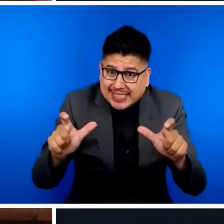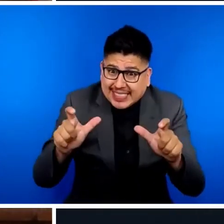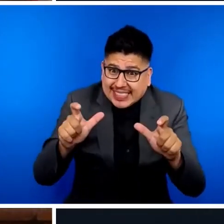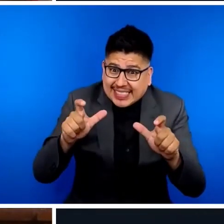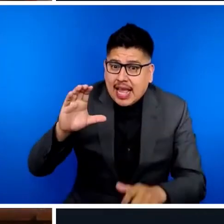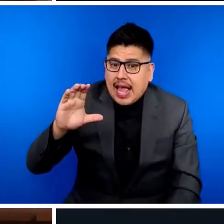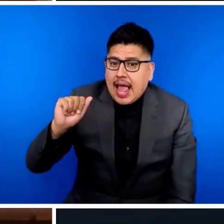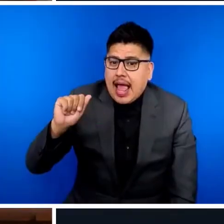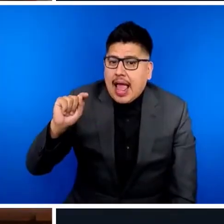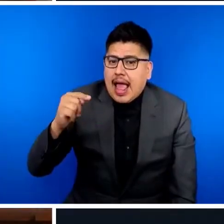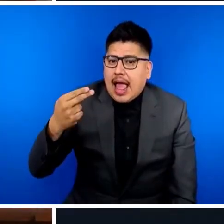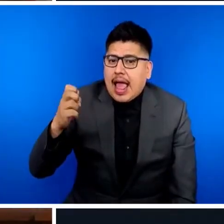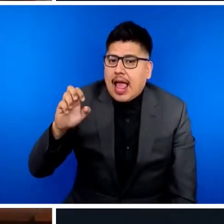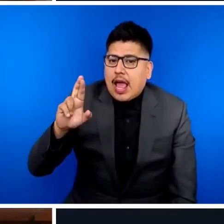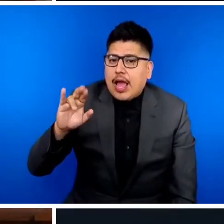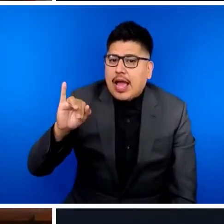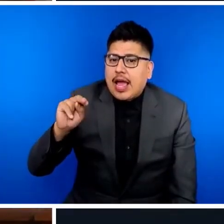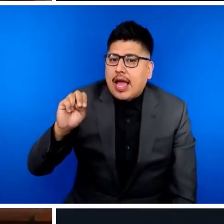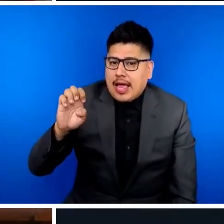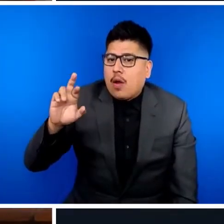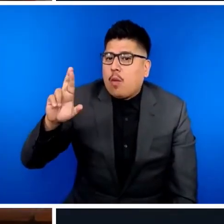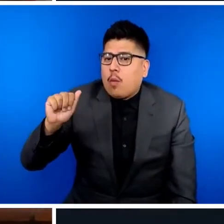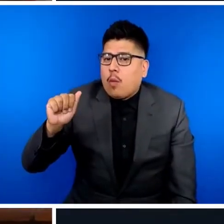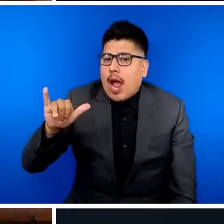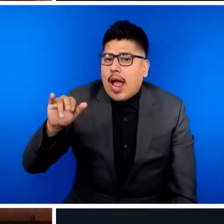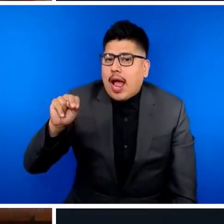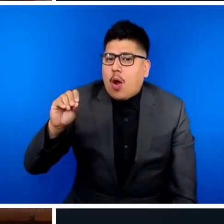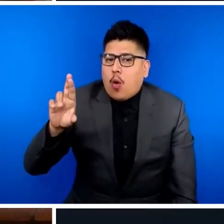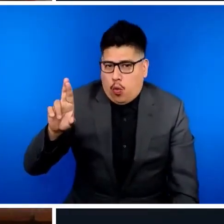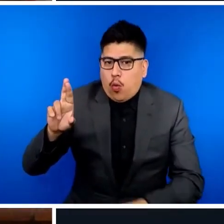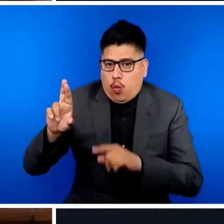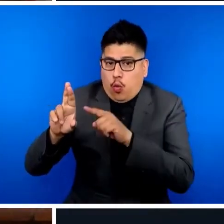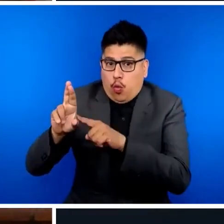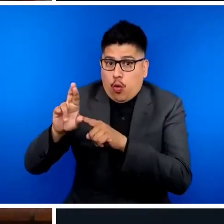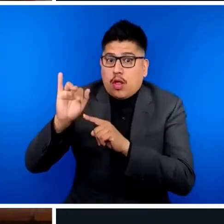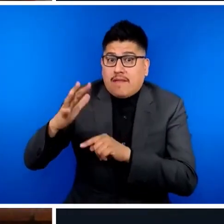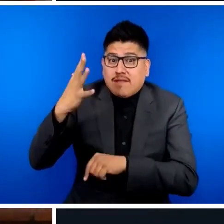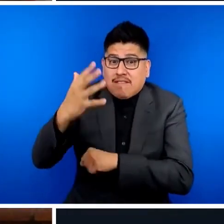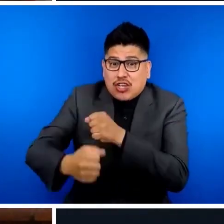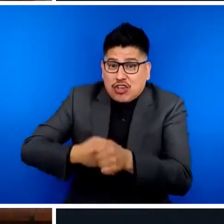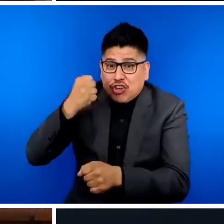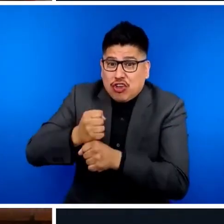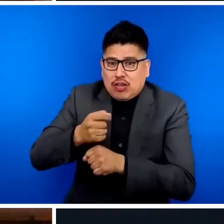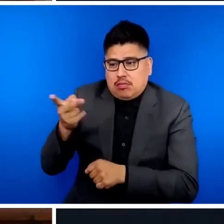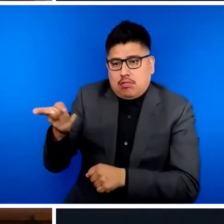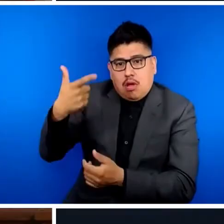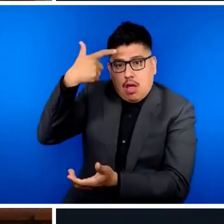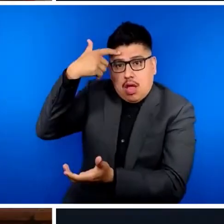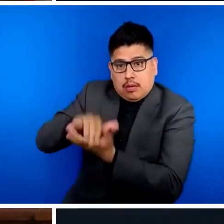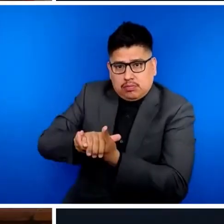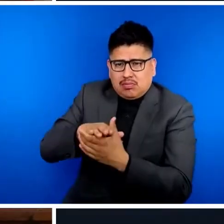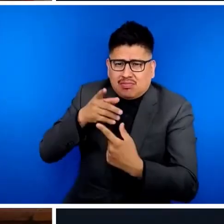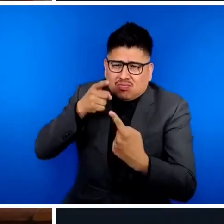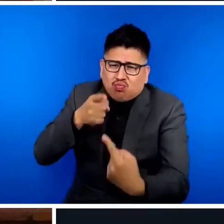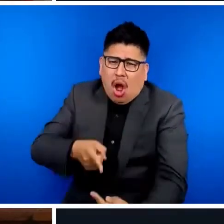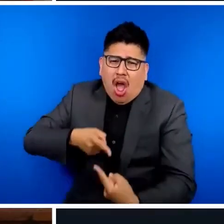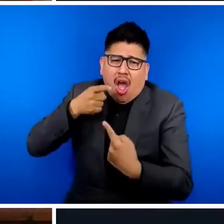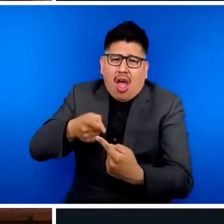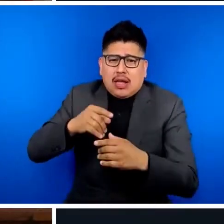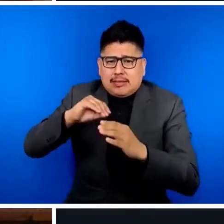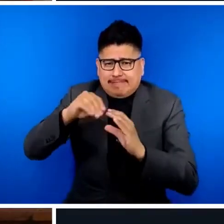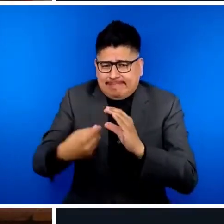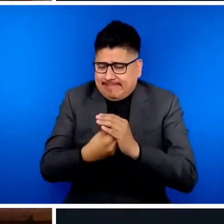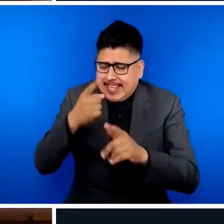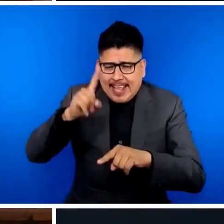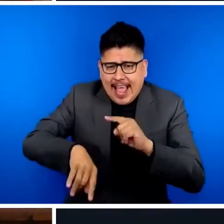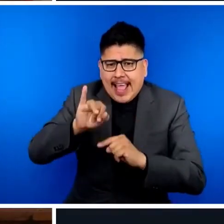5 years, she and her husband have struggled with infertility, and they turned to IVF. One drug has